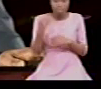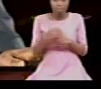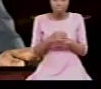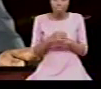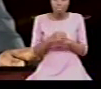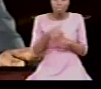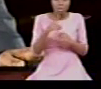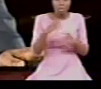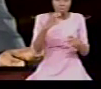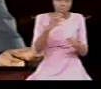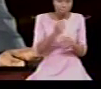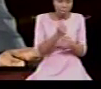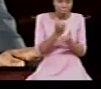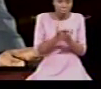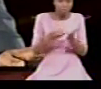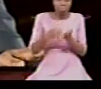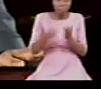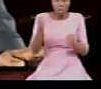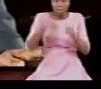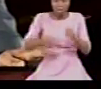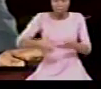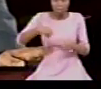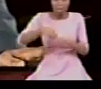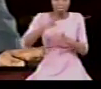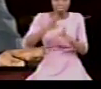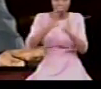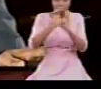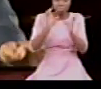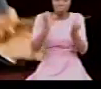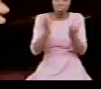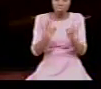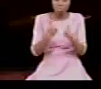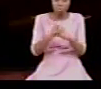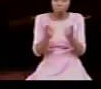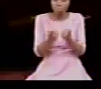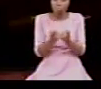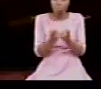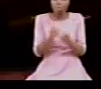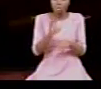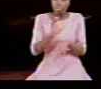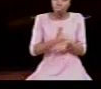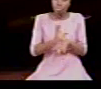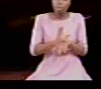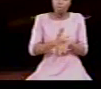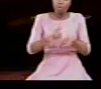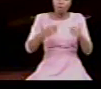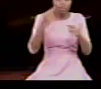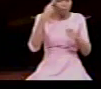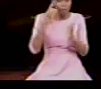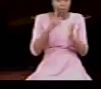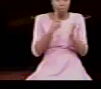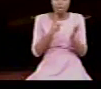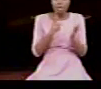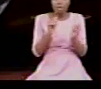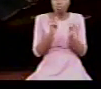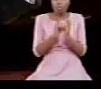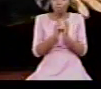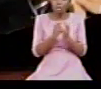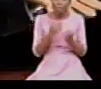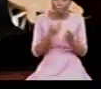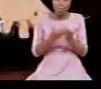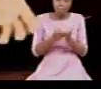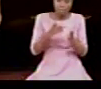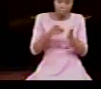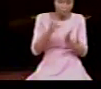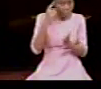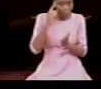You take money from the offering bag, or your district, or your group, church meant for retreat, money meant for